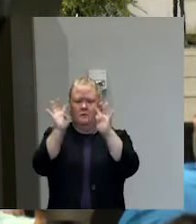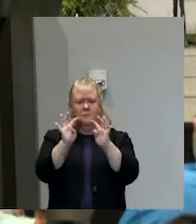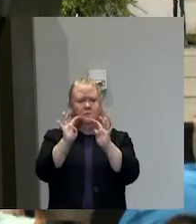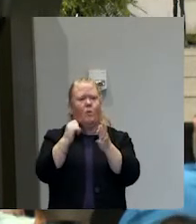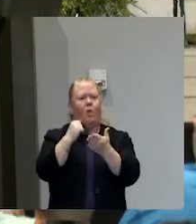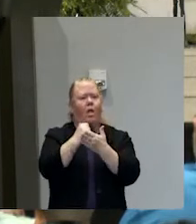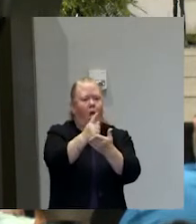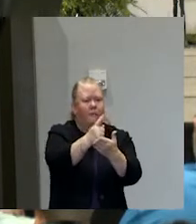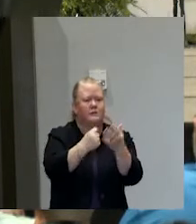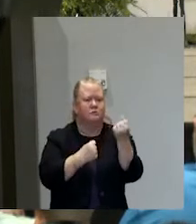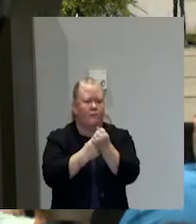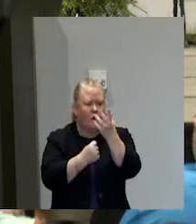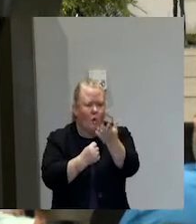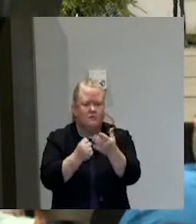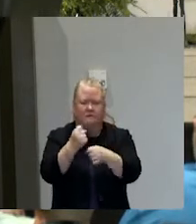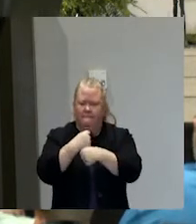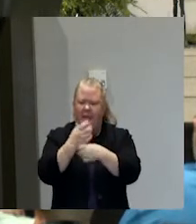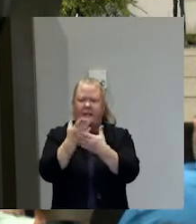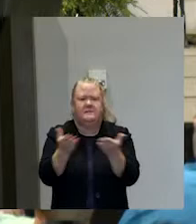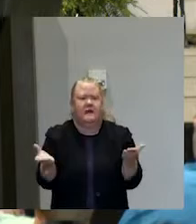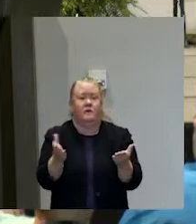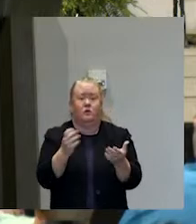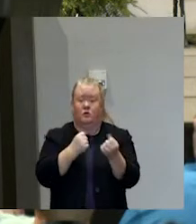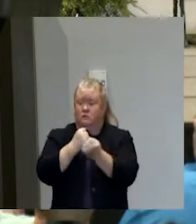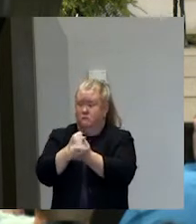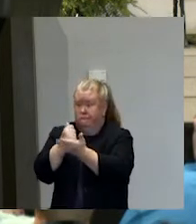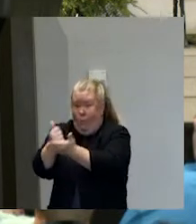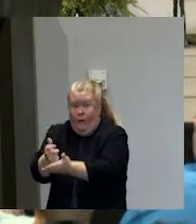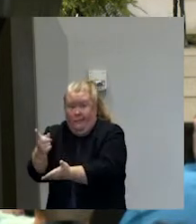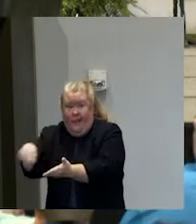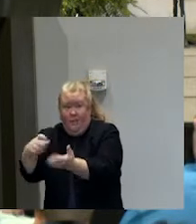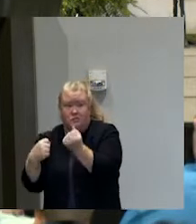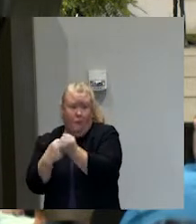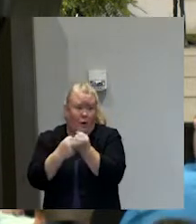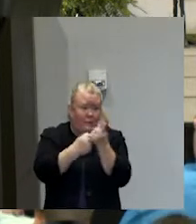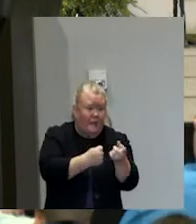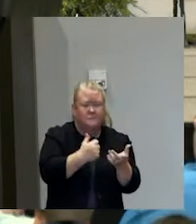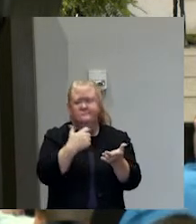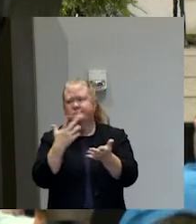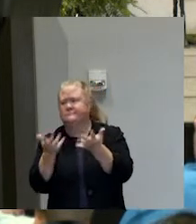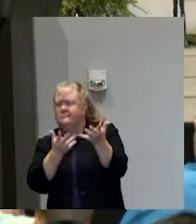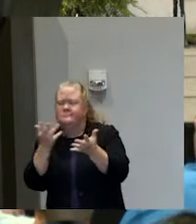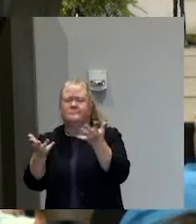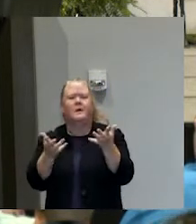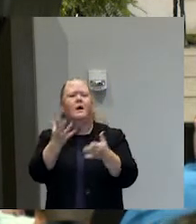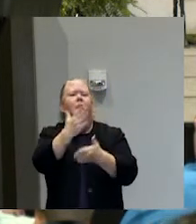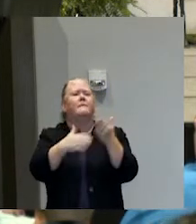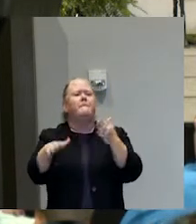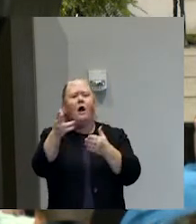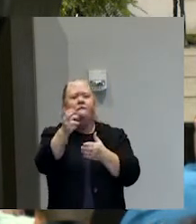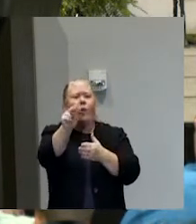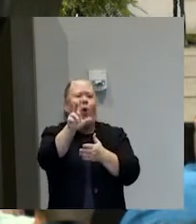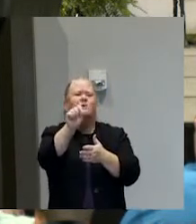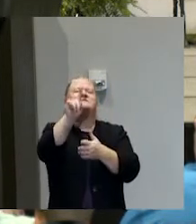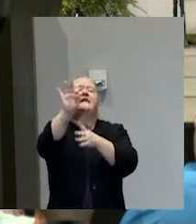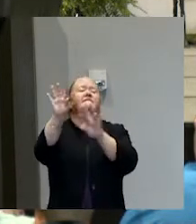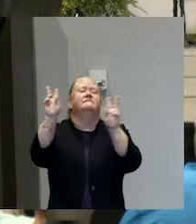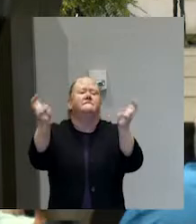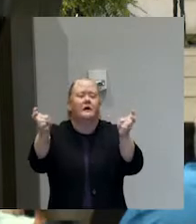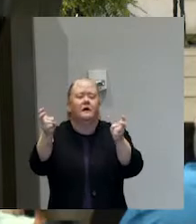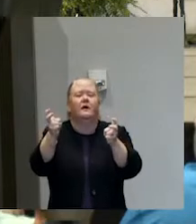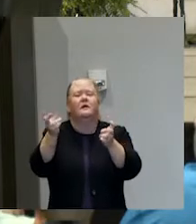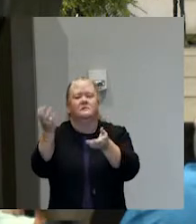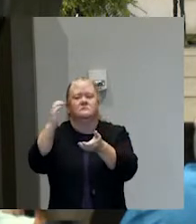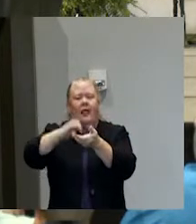that are gonna support your stuff, that you could support their stuff. I think, you know, part of making your own stuff is a big part is collaborating, and I